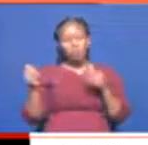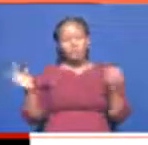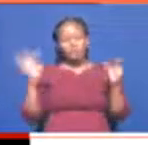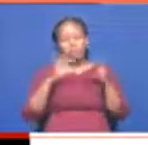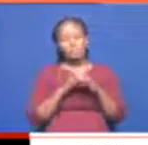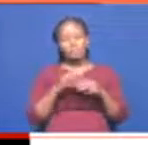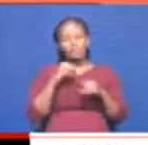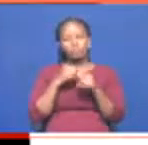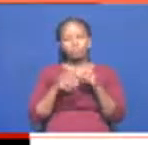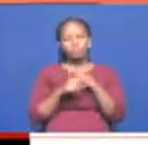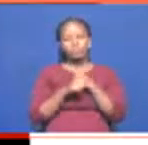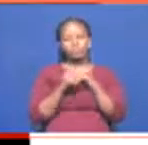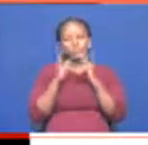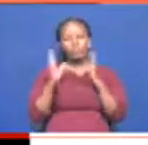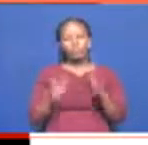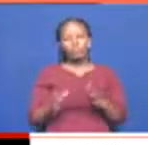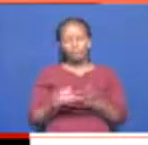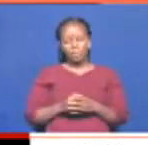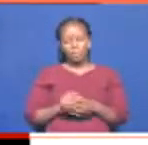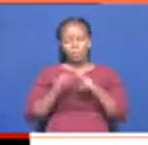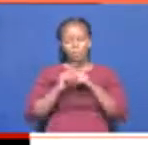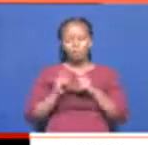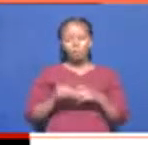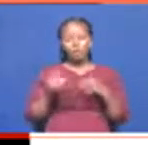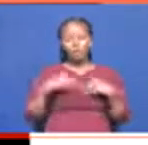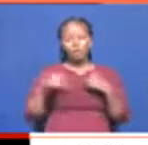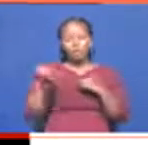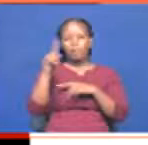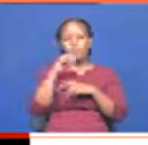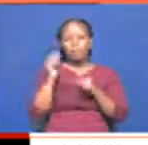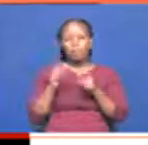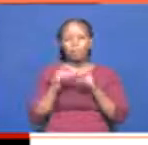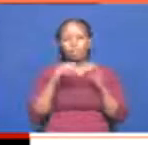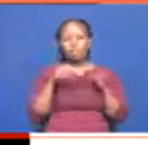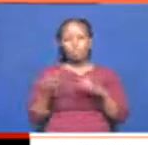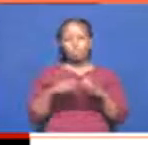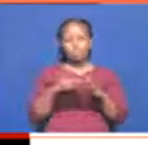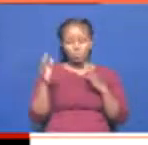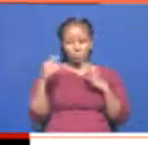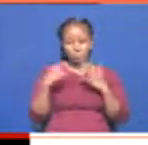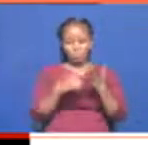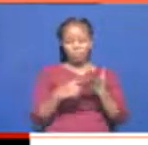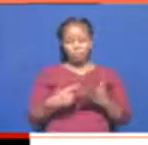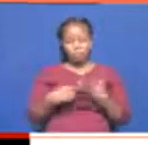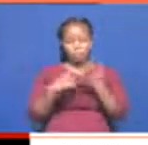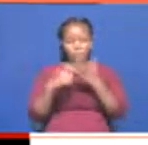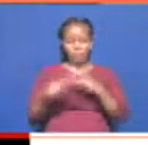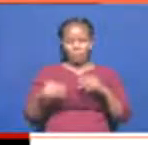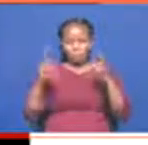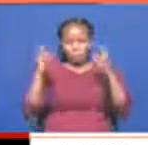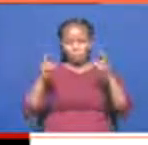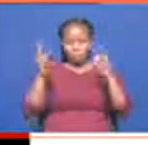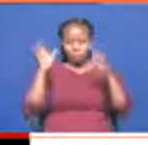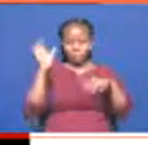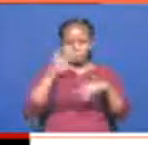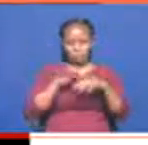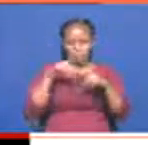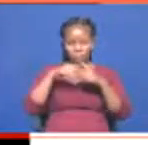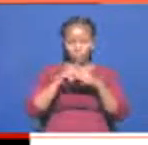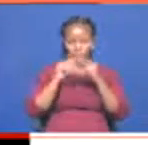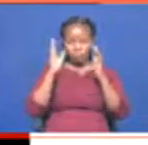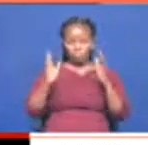the engineering sector and provides a perfect opportunity to discuss issues affecting engineering and how best to tackle